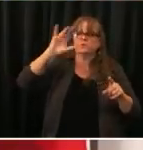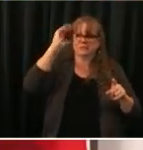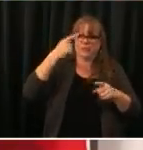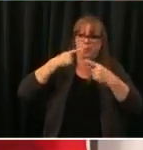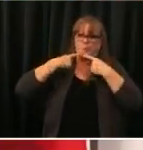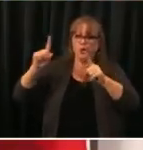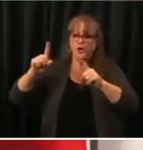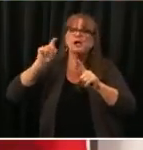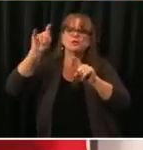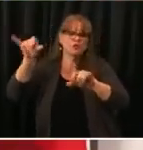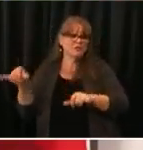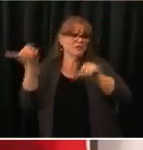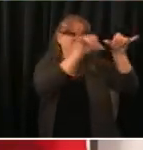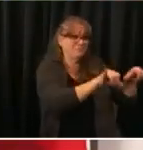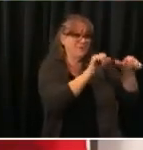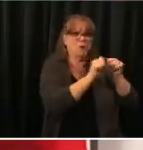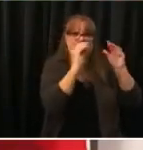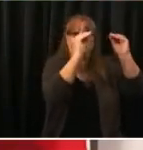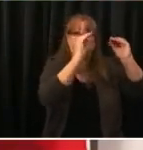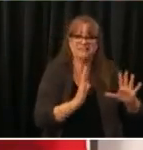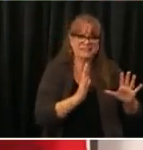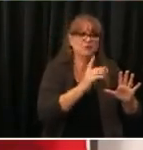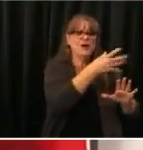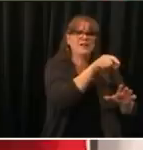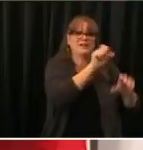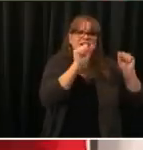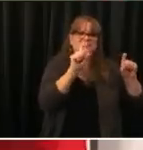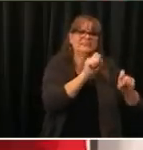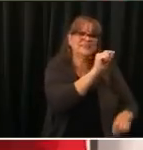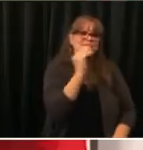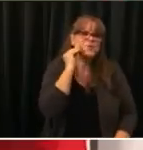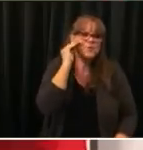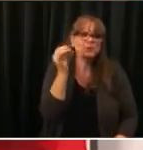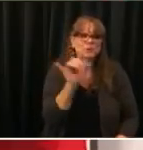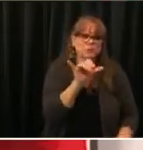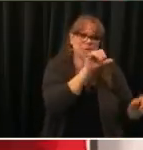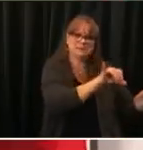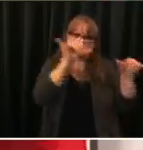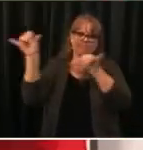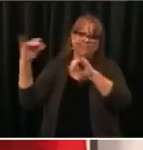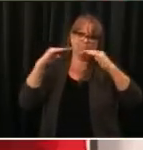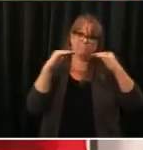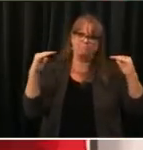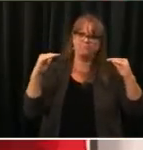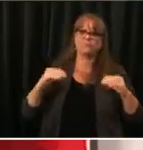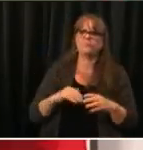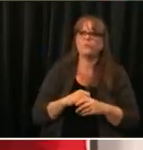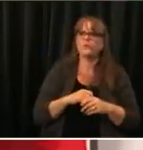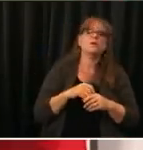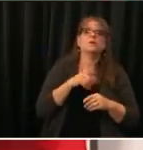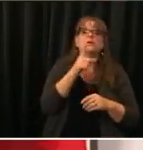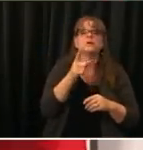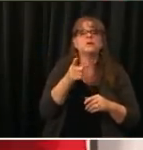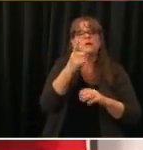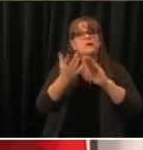directly to homes. But above and beyond that, running public schools are hard because and private schools and all the others, because some of the